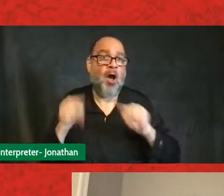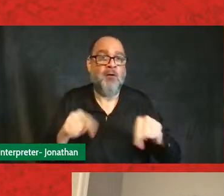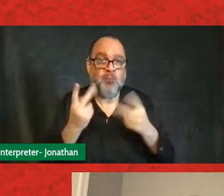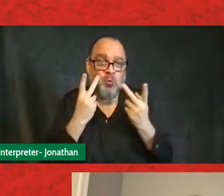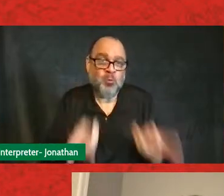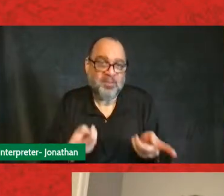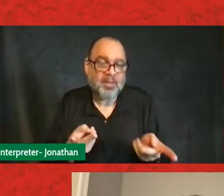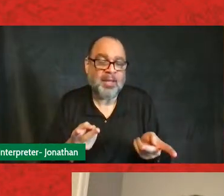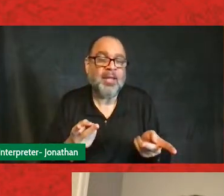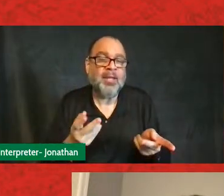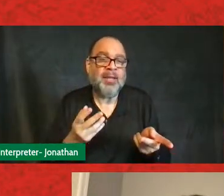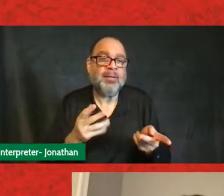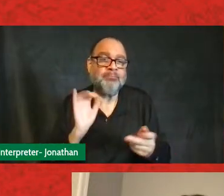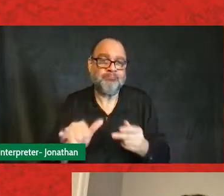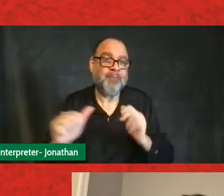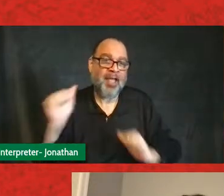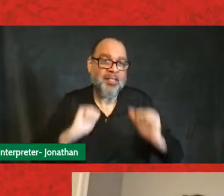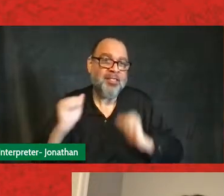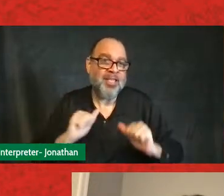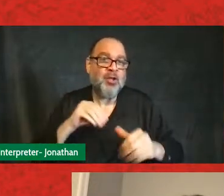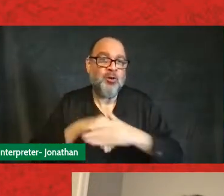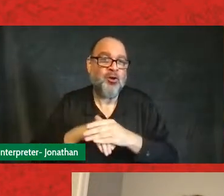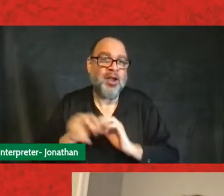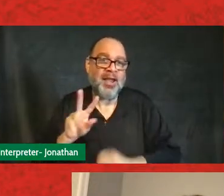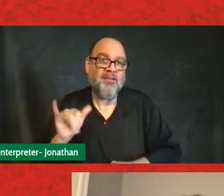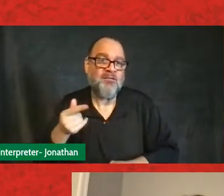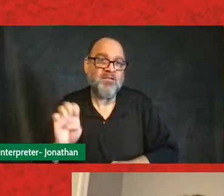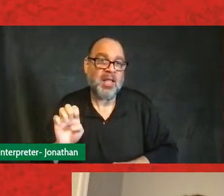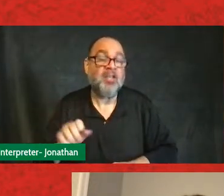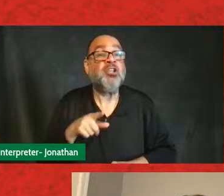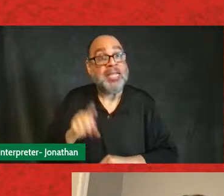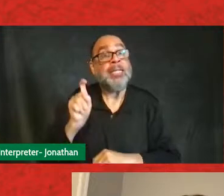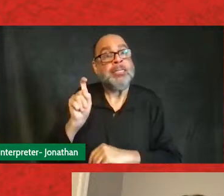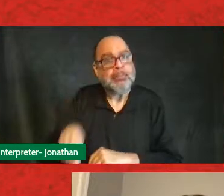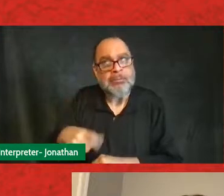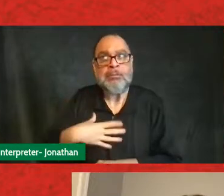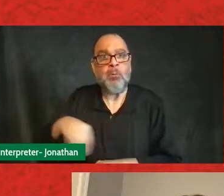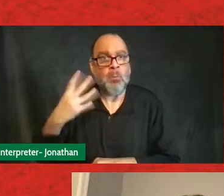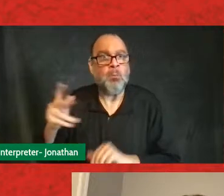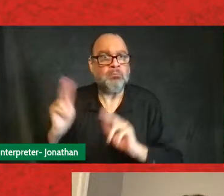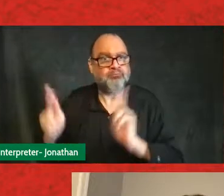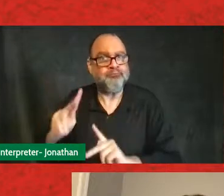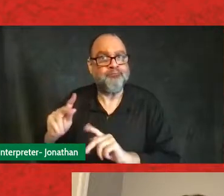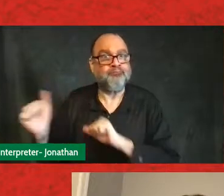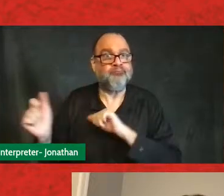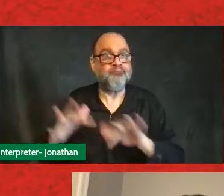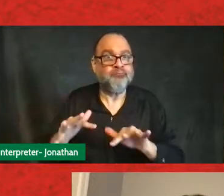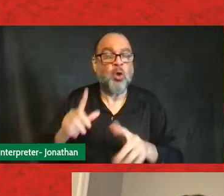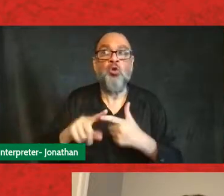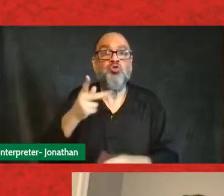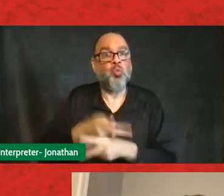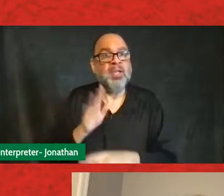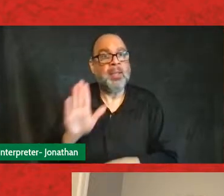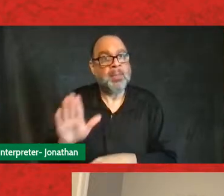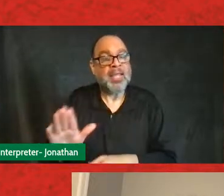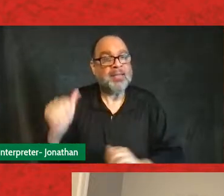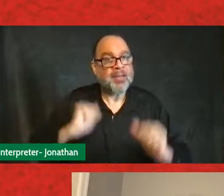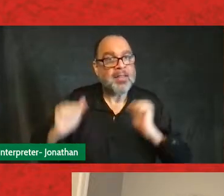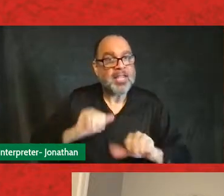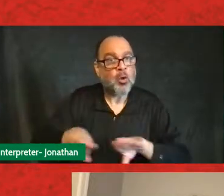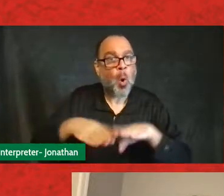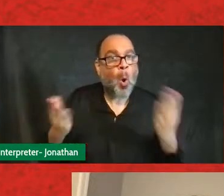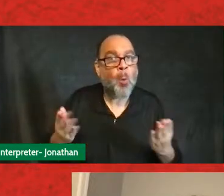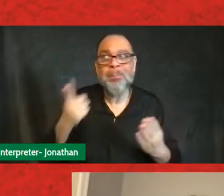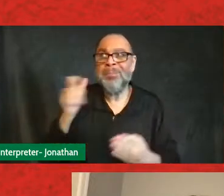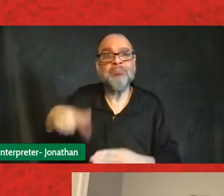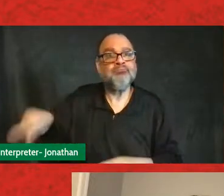Village. And he needed that patronage to keep his Mercer Street Theater open. And so what he had to put up with